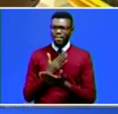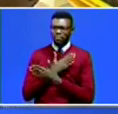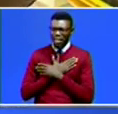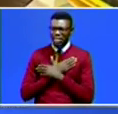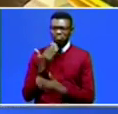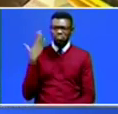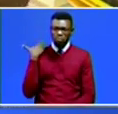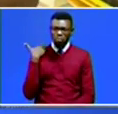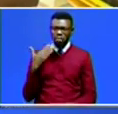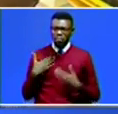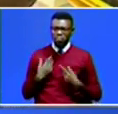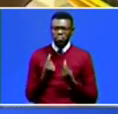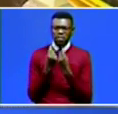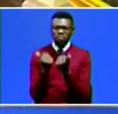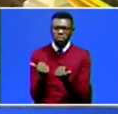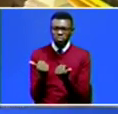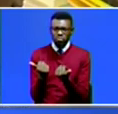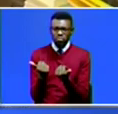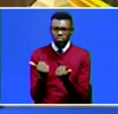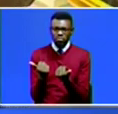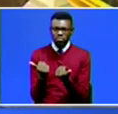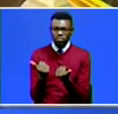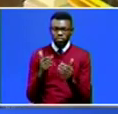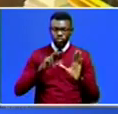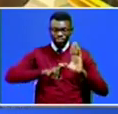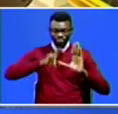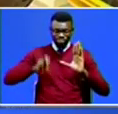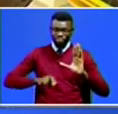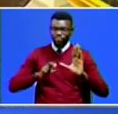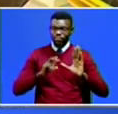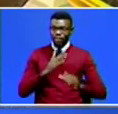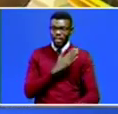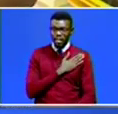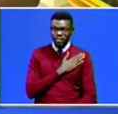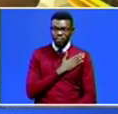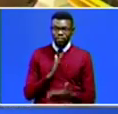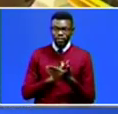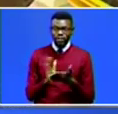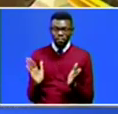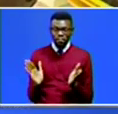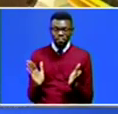few people who came, you know, like those who defected from NASA, like the likes of